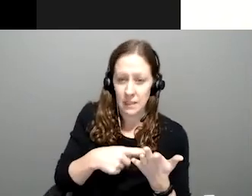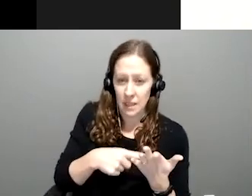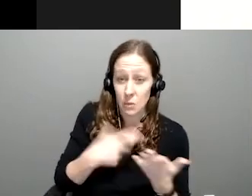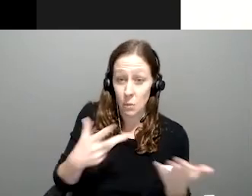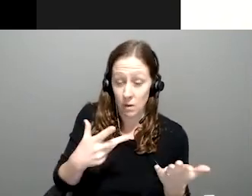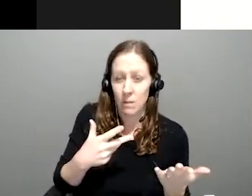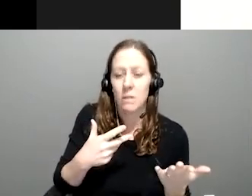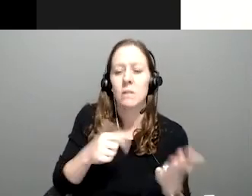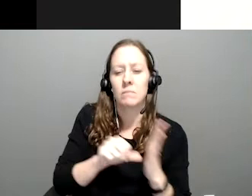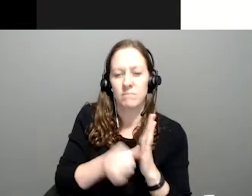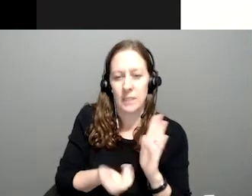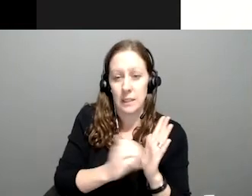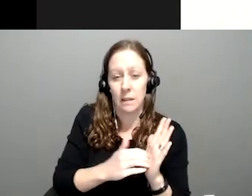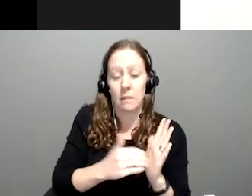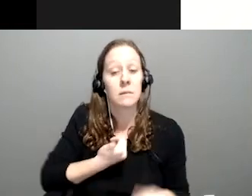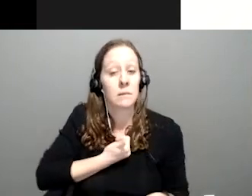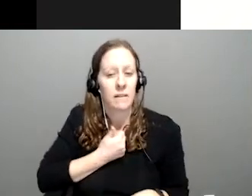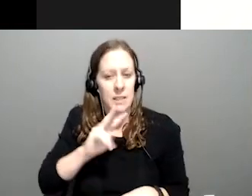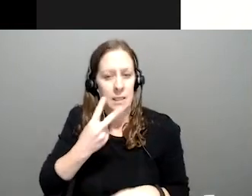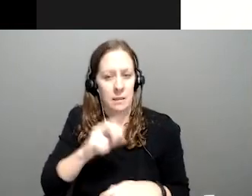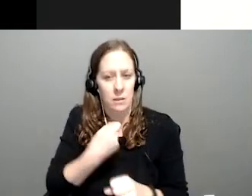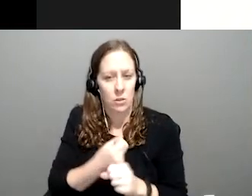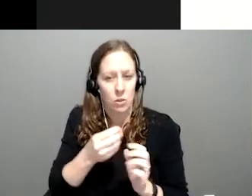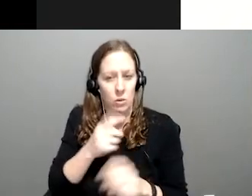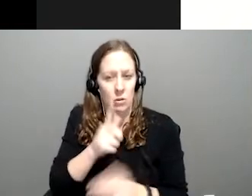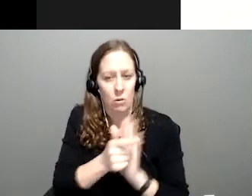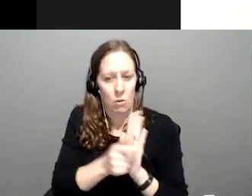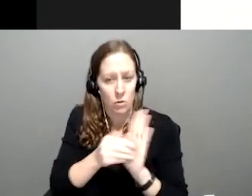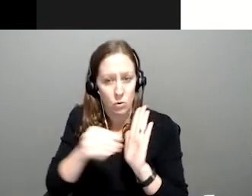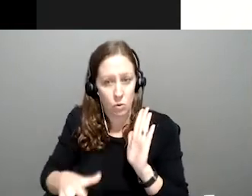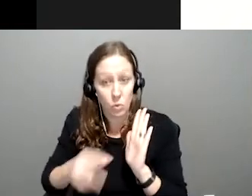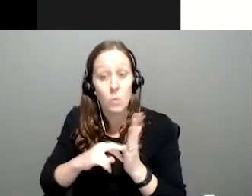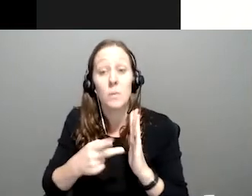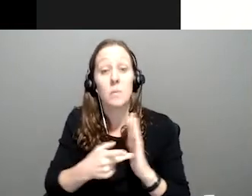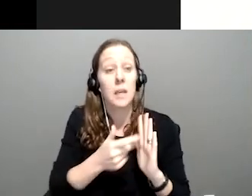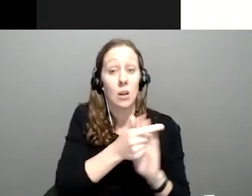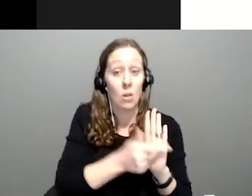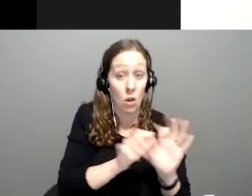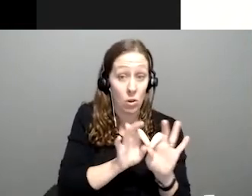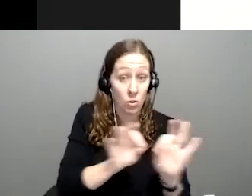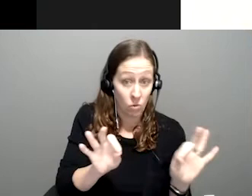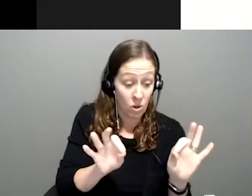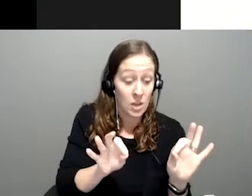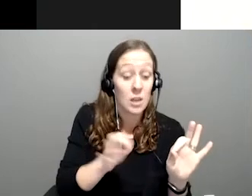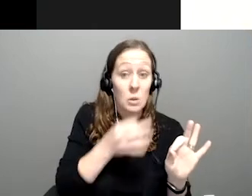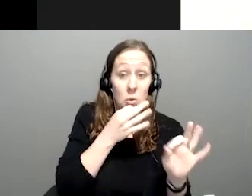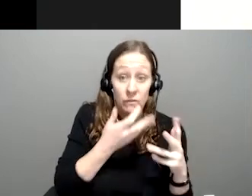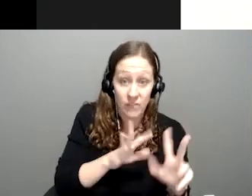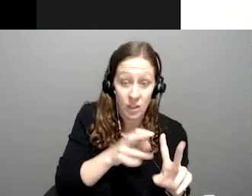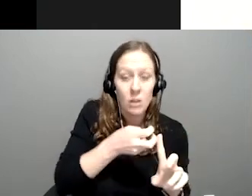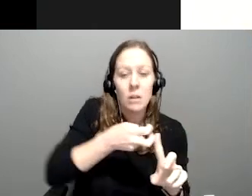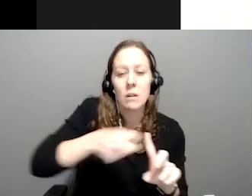second-year law student, so I'm actually in the phase of transitioning from my law degree into work. And that's going to be done through